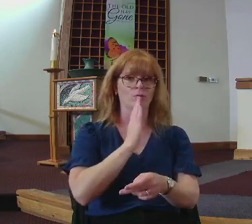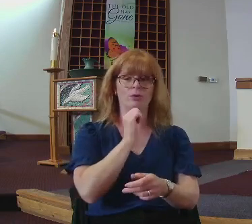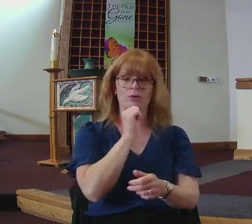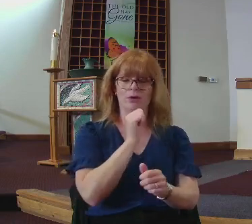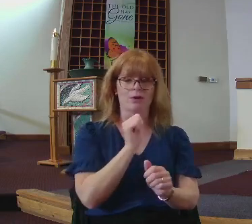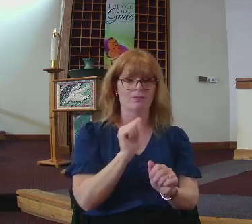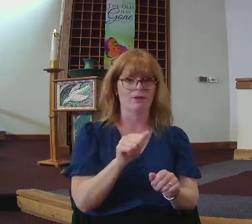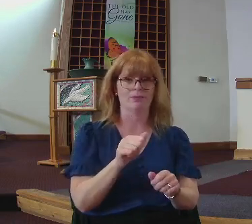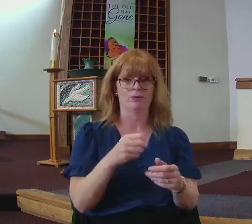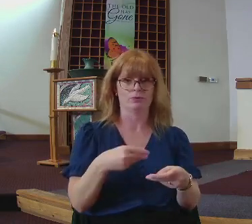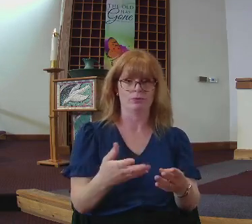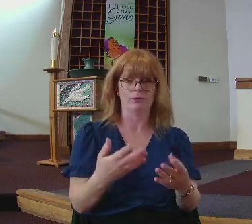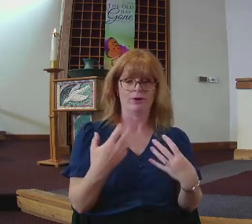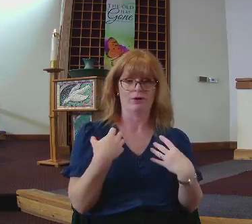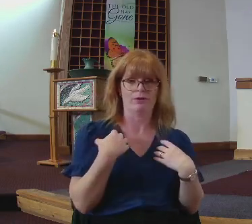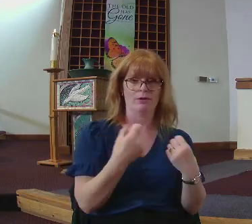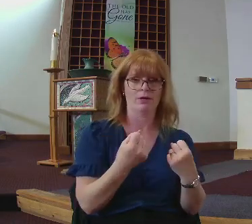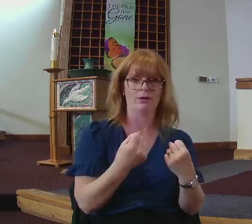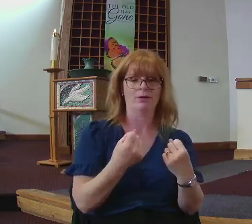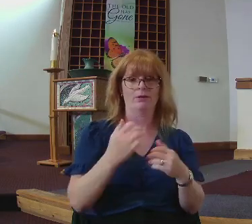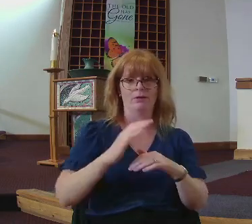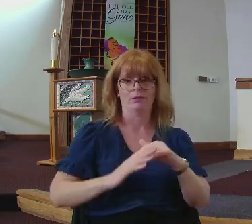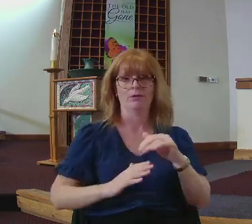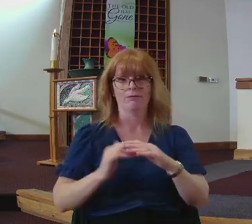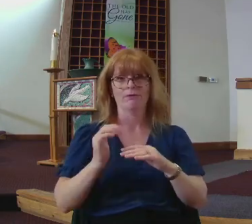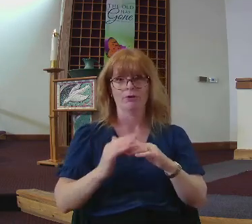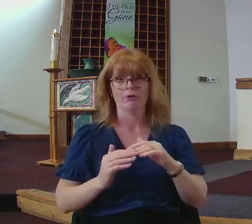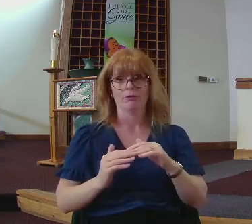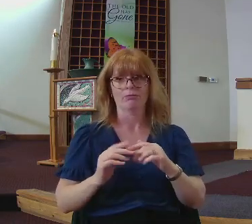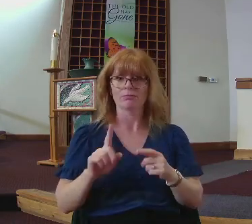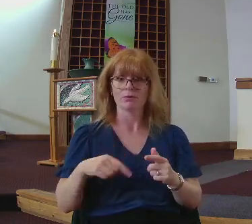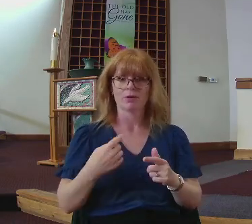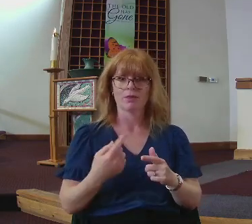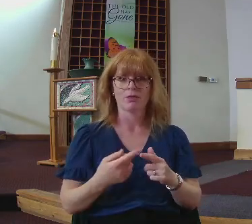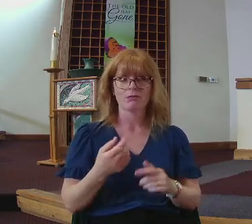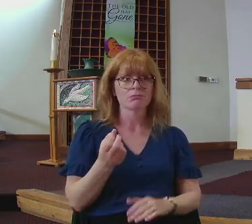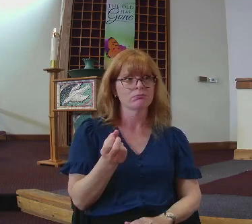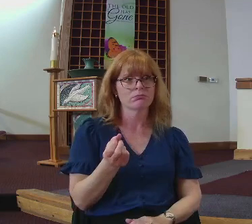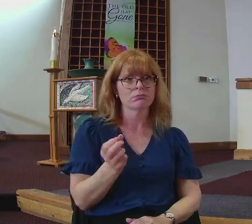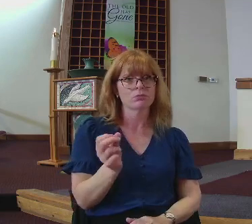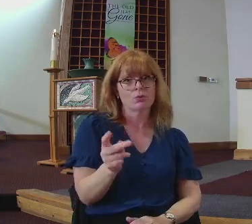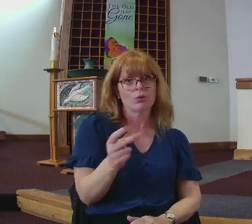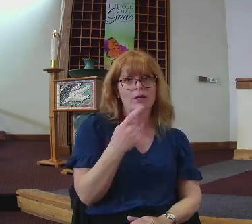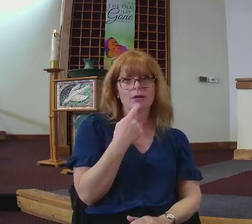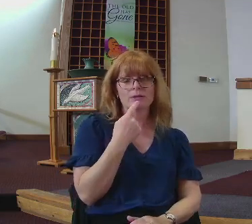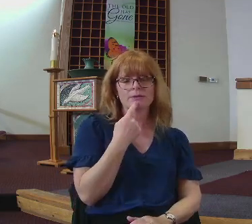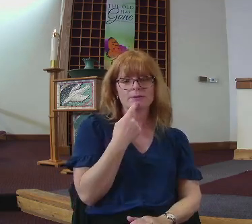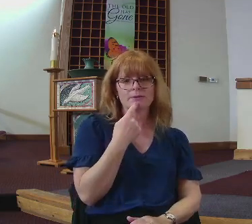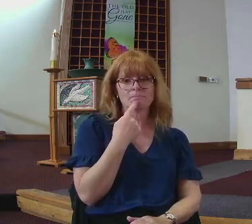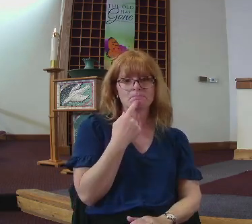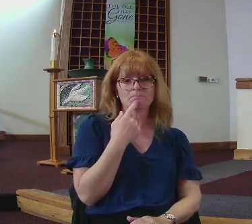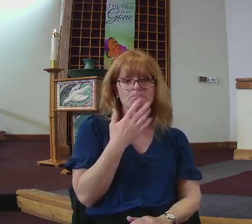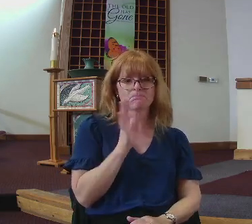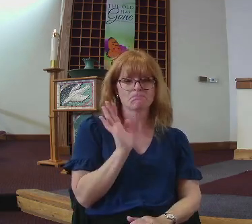comfort. And then it is okay to say, "That's enough."